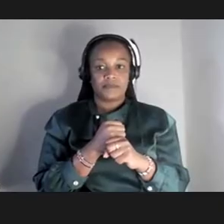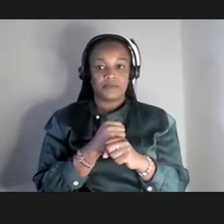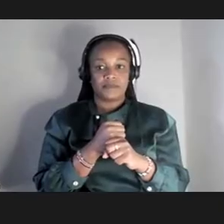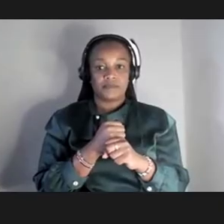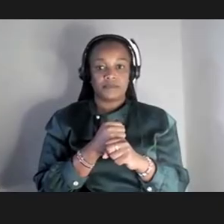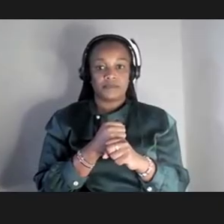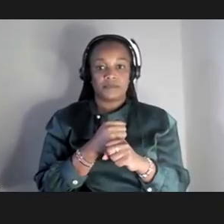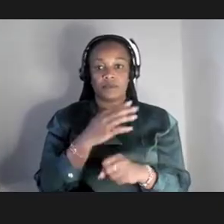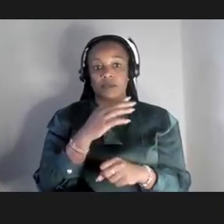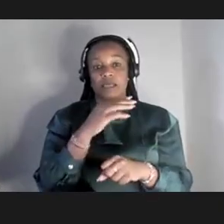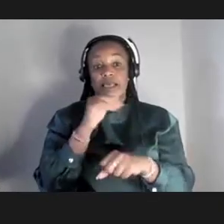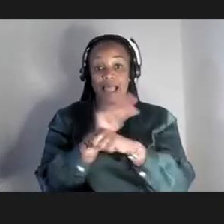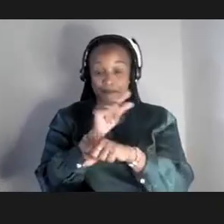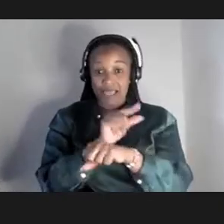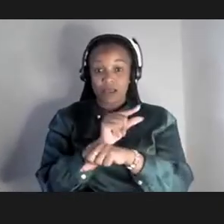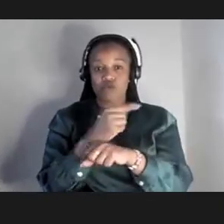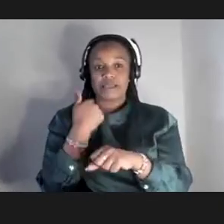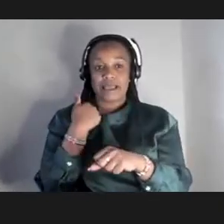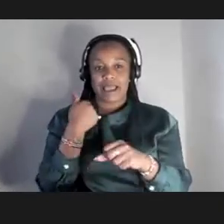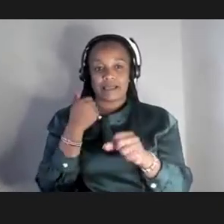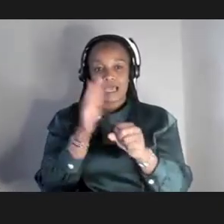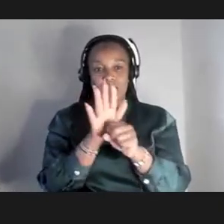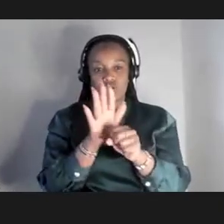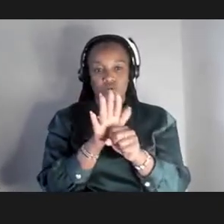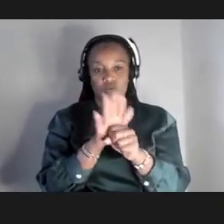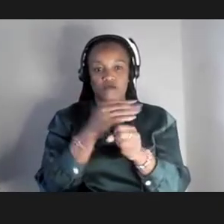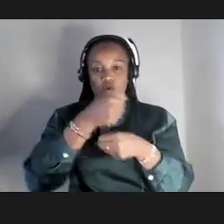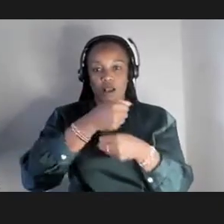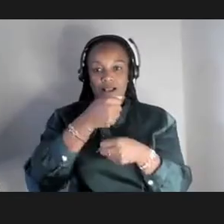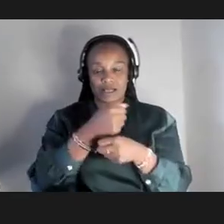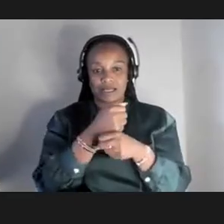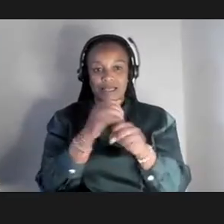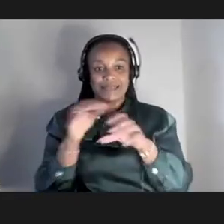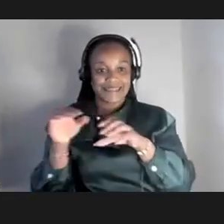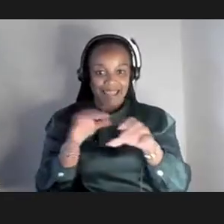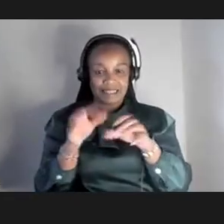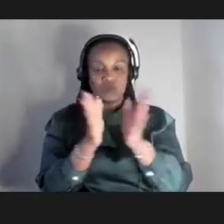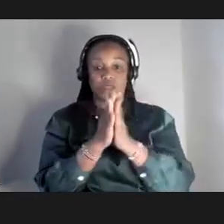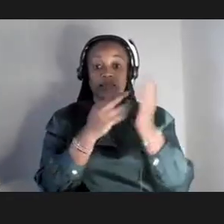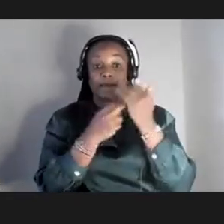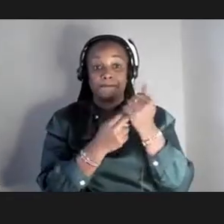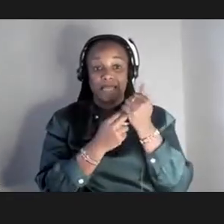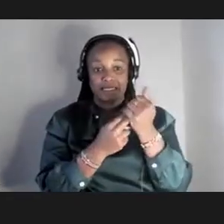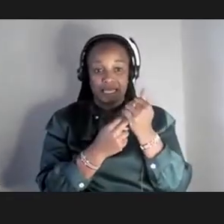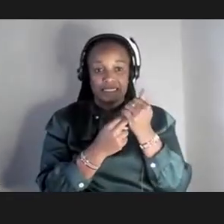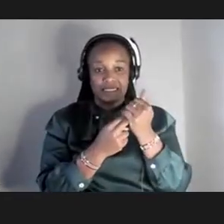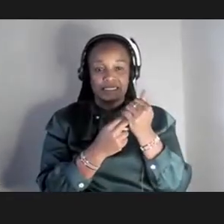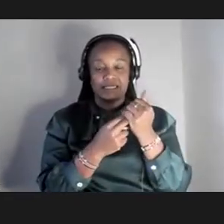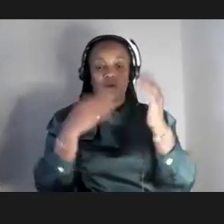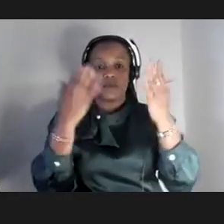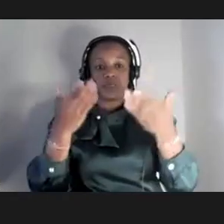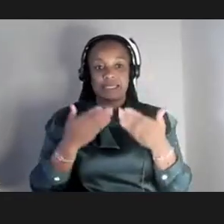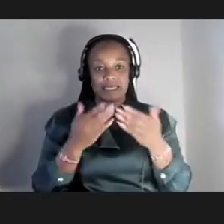and there was a lot of work done with partners, and they were bringing in religious leaders from